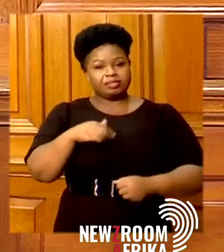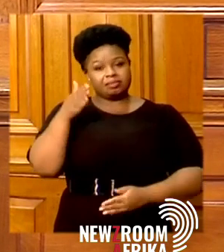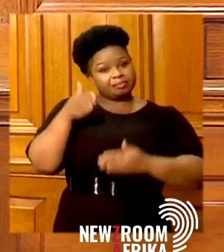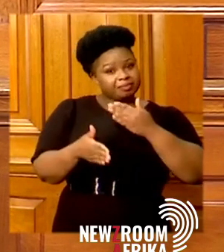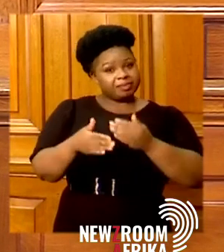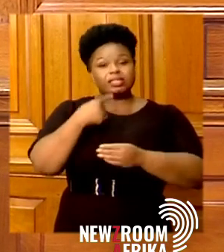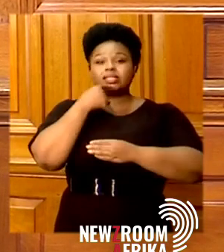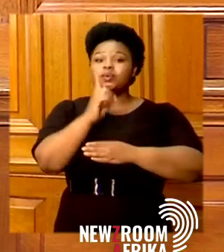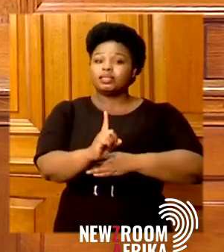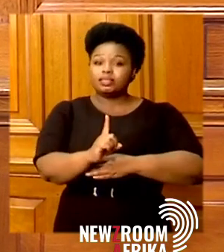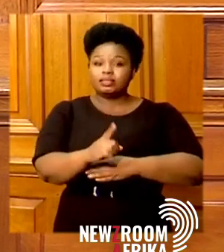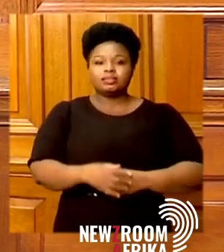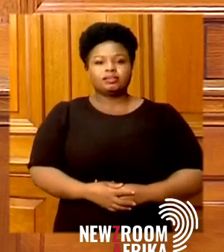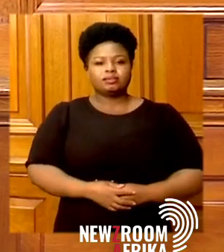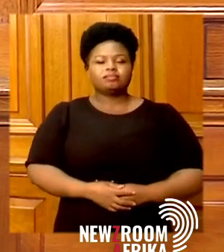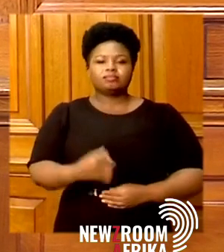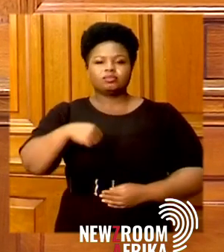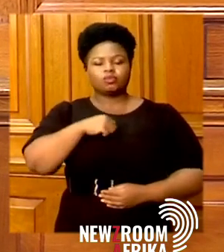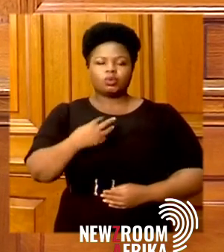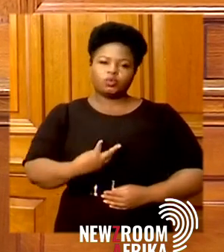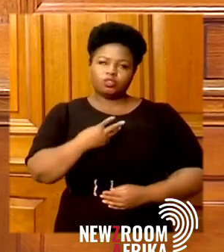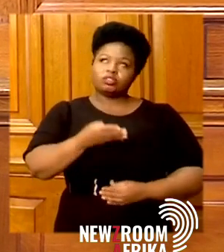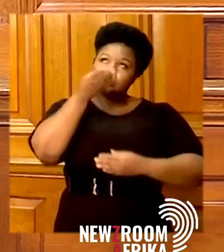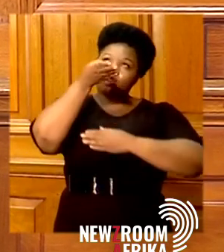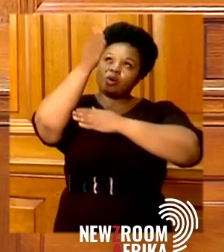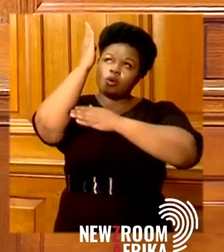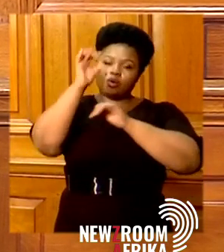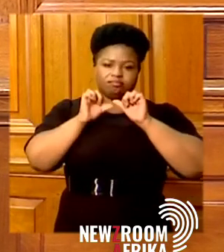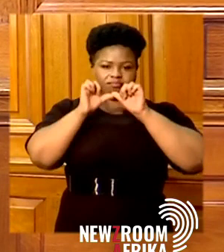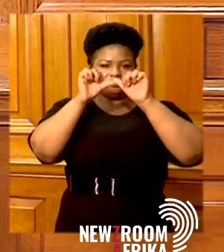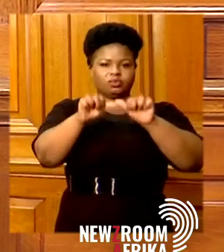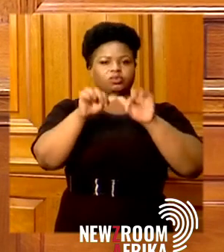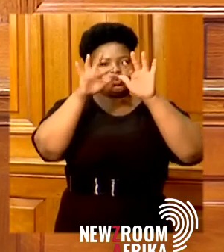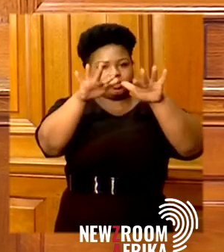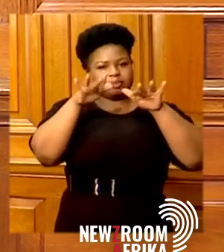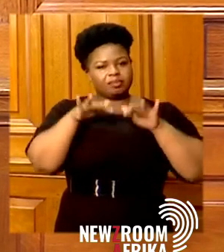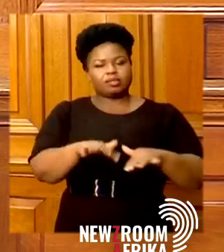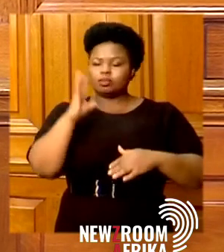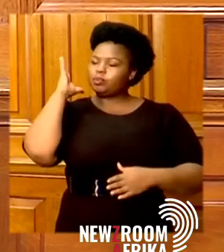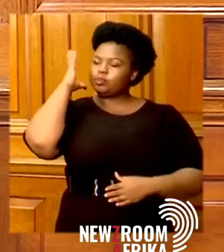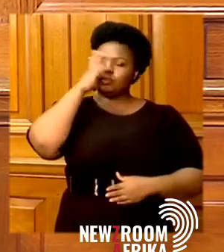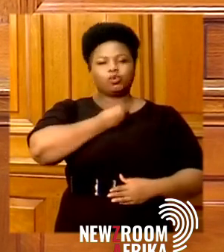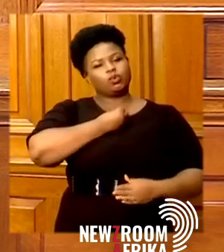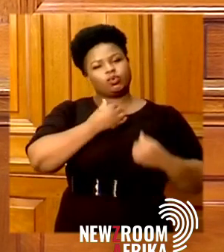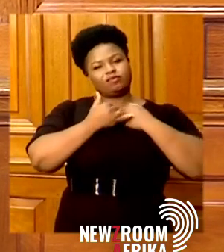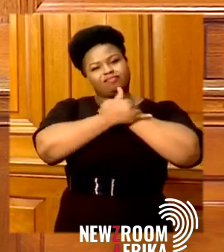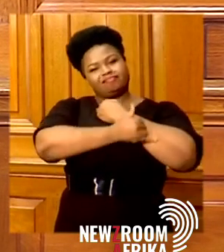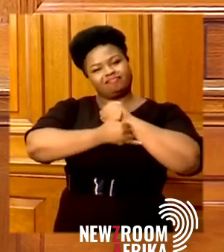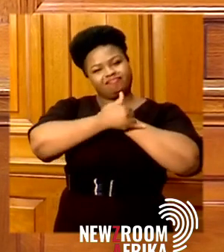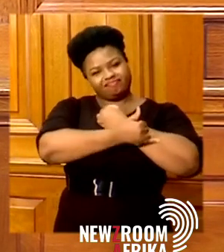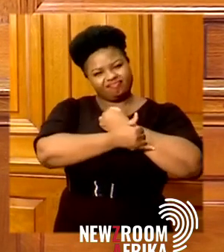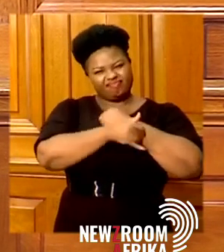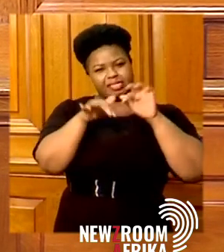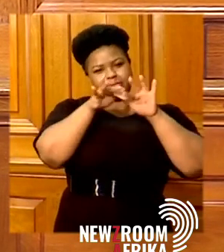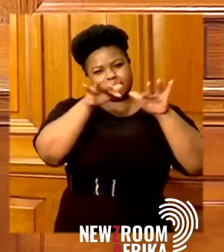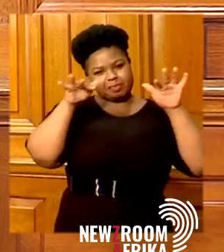by saying we wish that God continues to bless our beautiful country and its